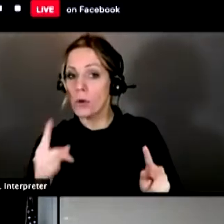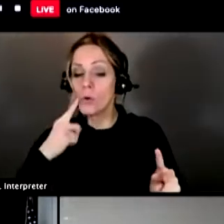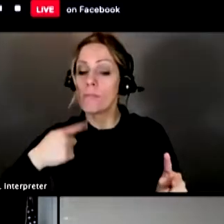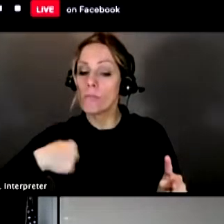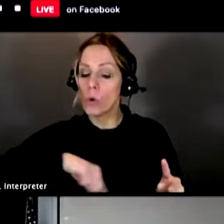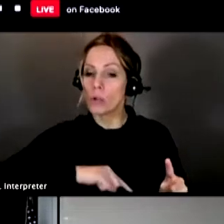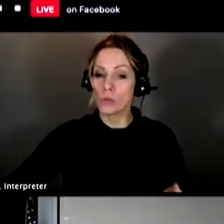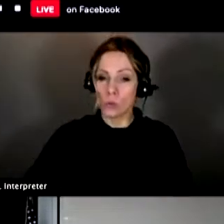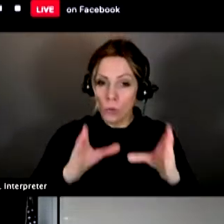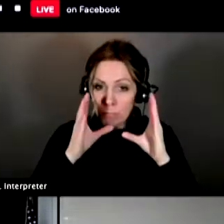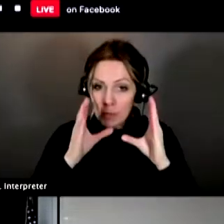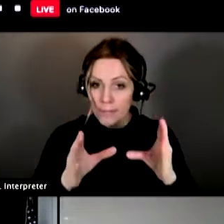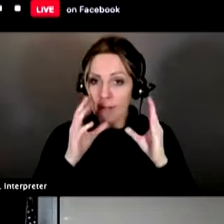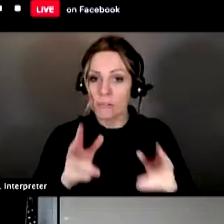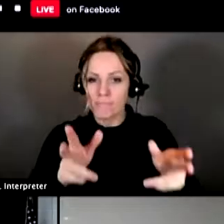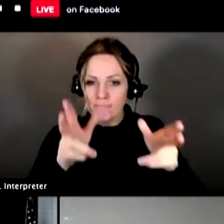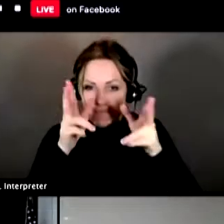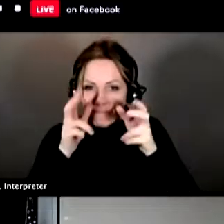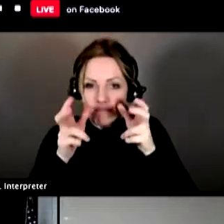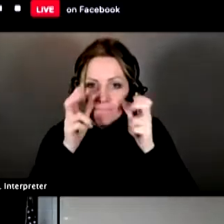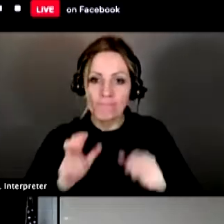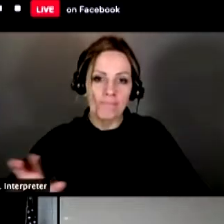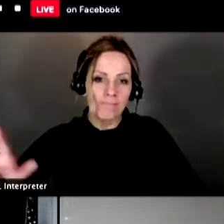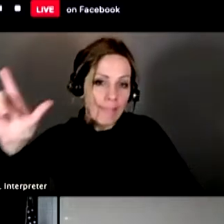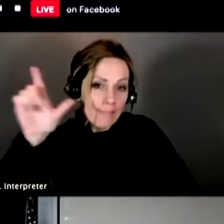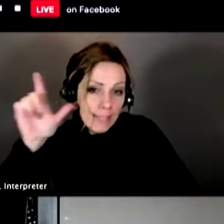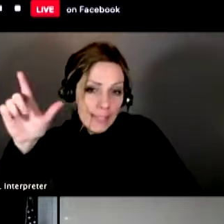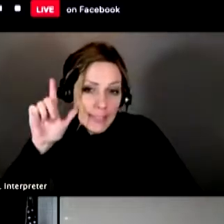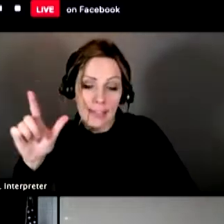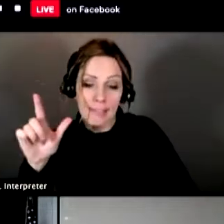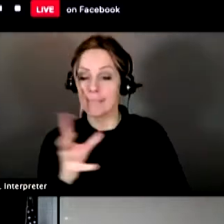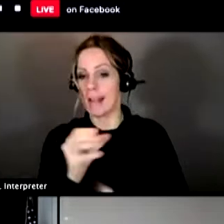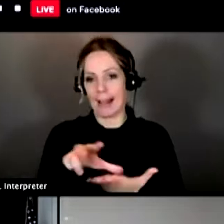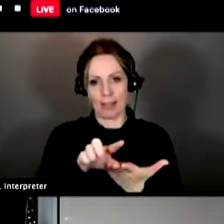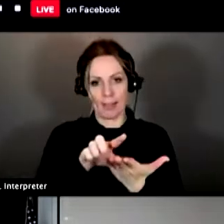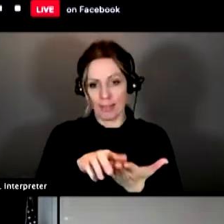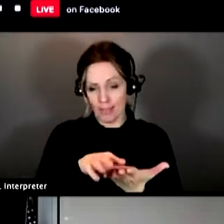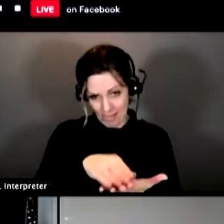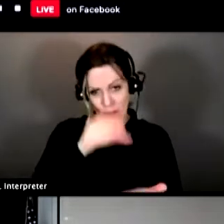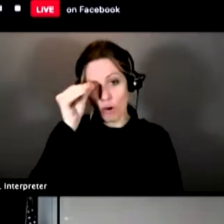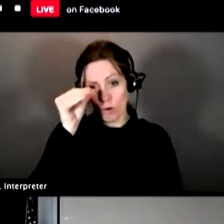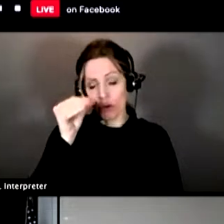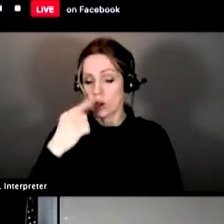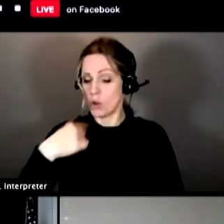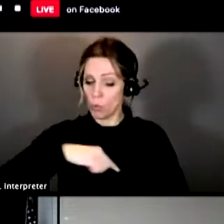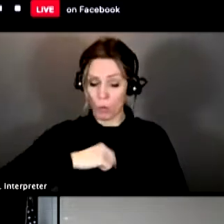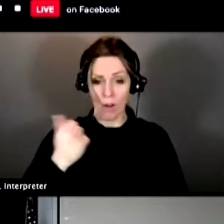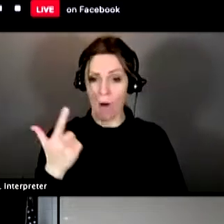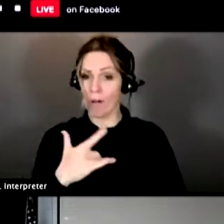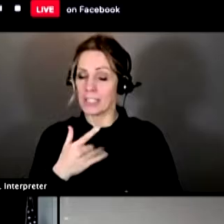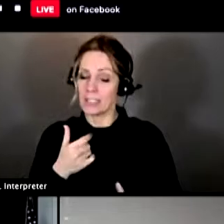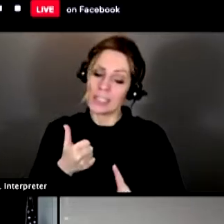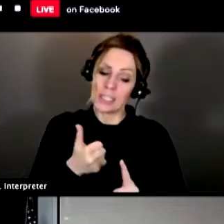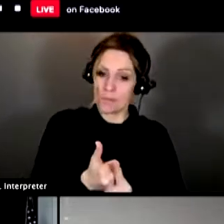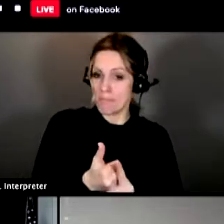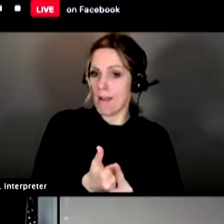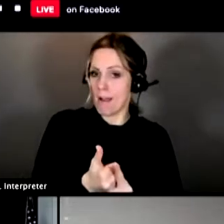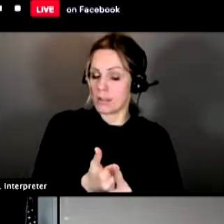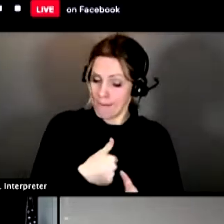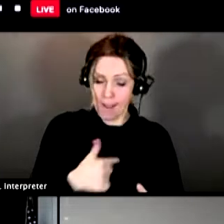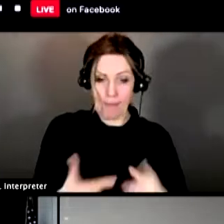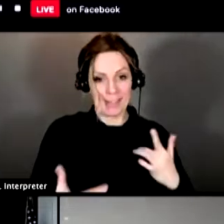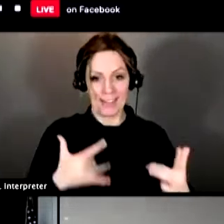from everyone that has been impacted by everything that brought us here tonight. So I'm looking forward to learning. Thank you so